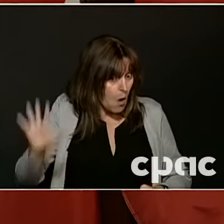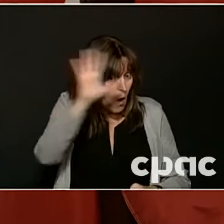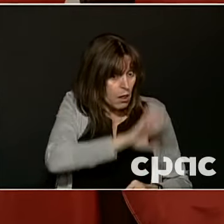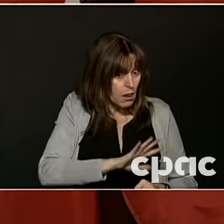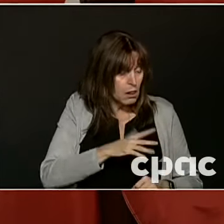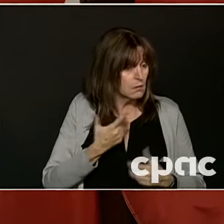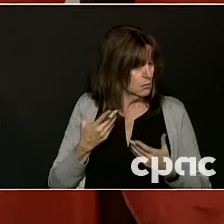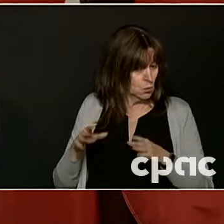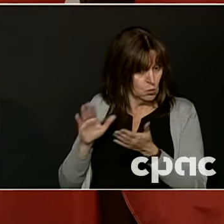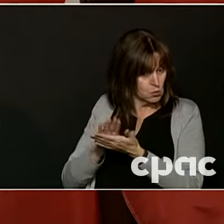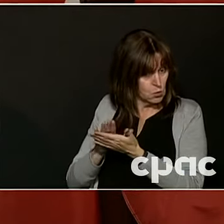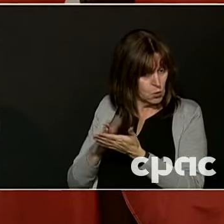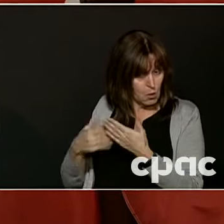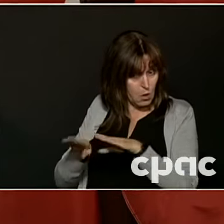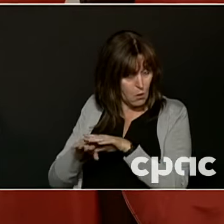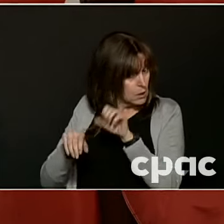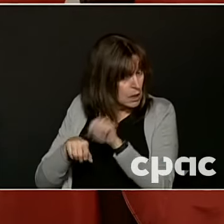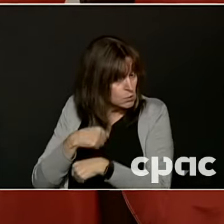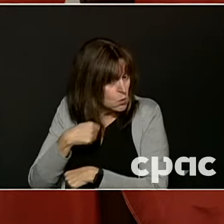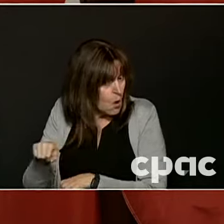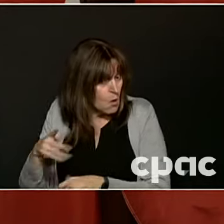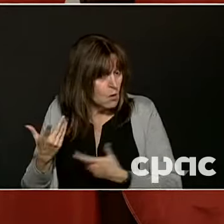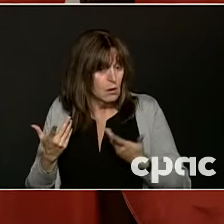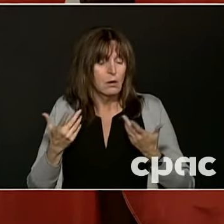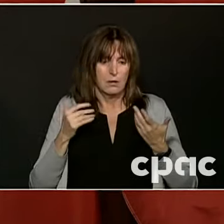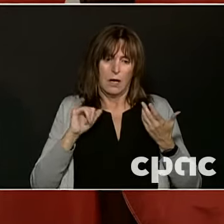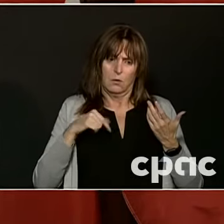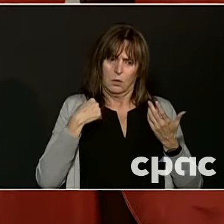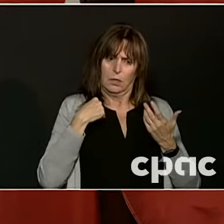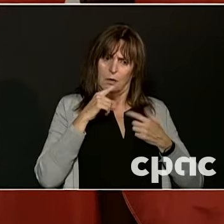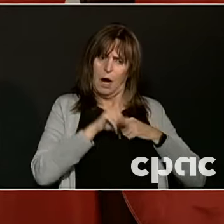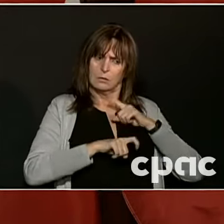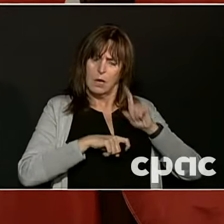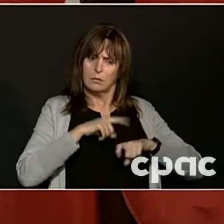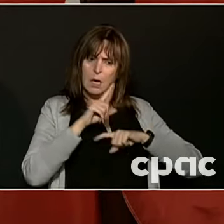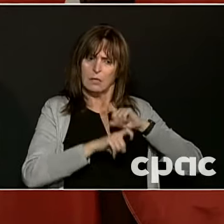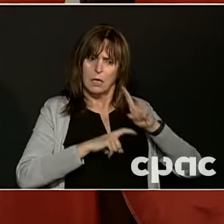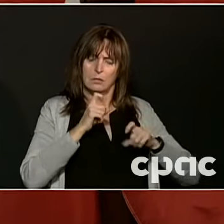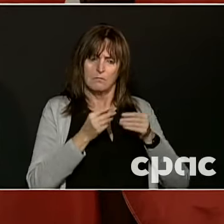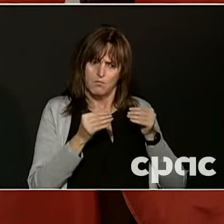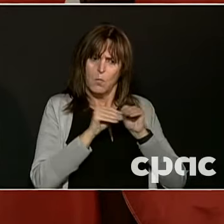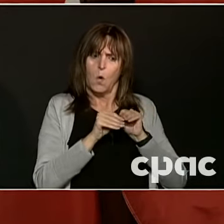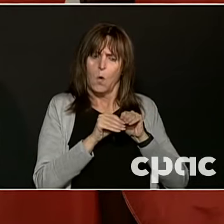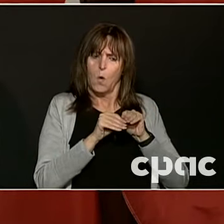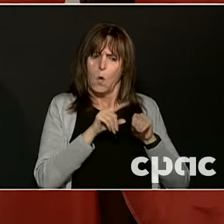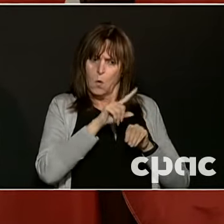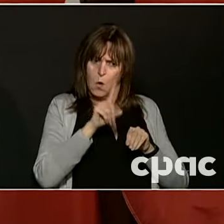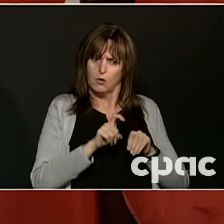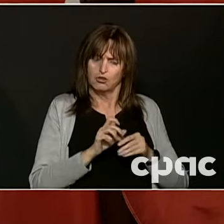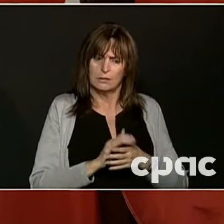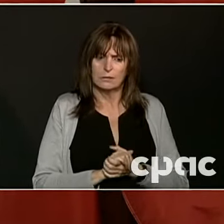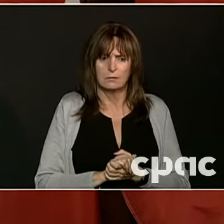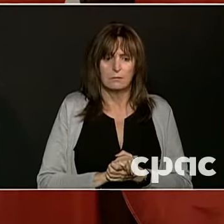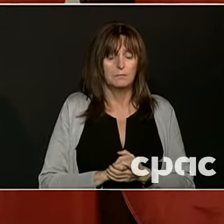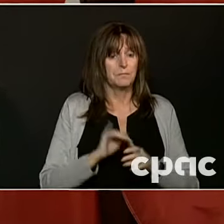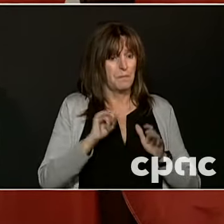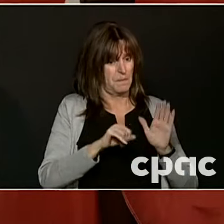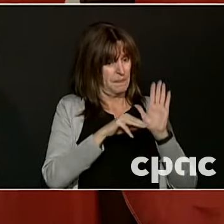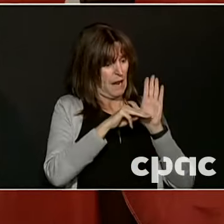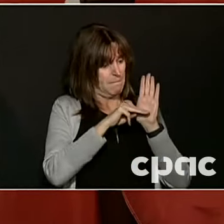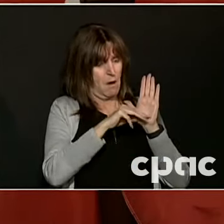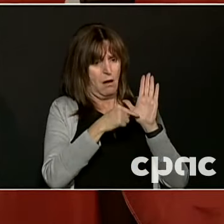no? So we want to ask them that type of question. So the chart, the framework does show that. It moves as you go beyond